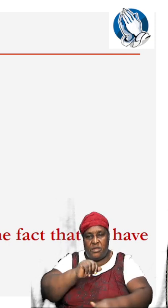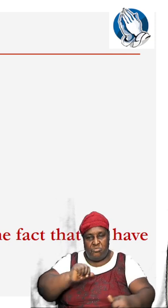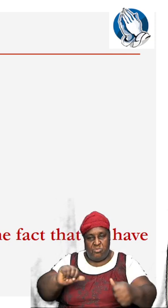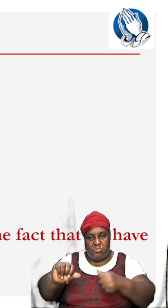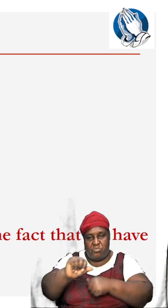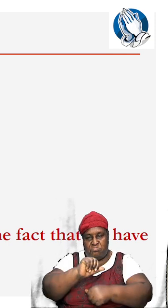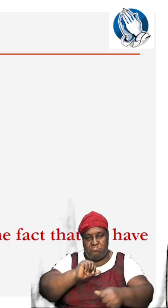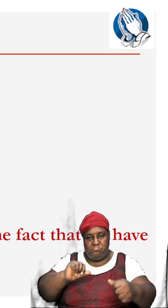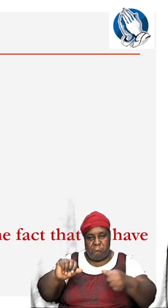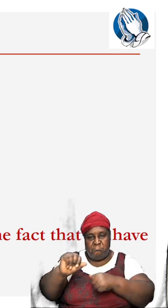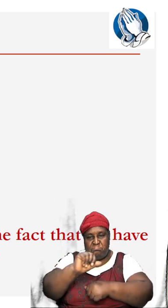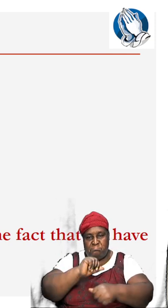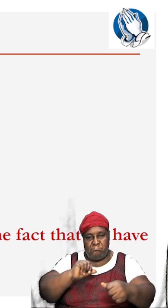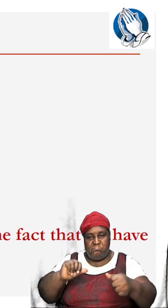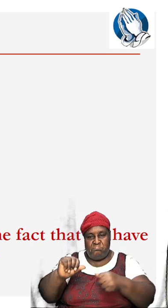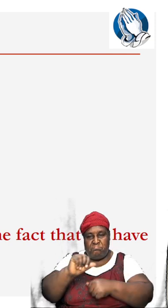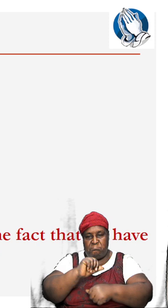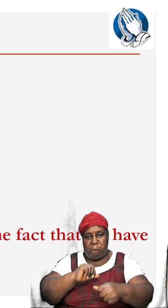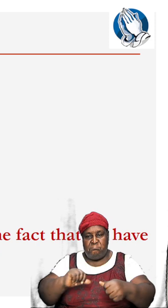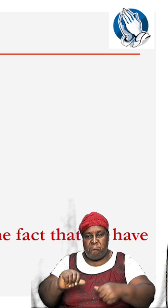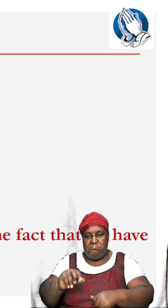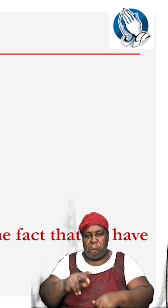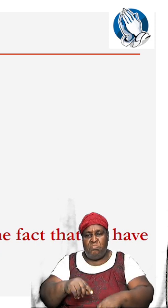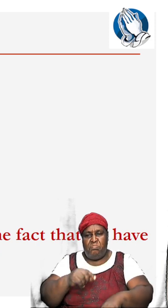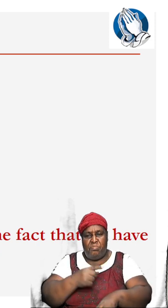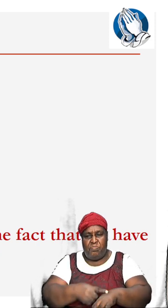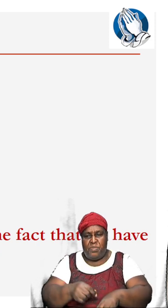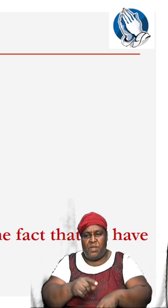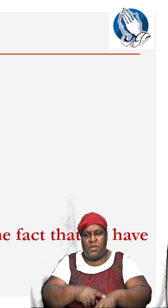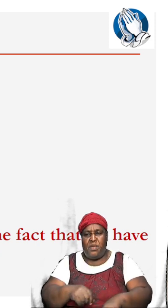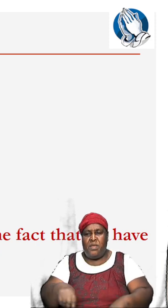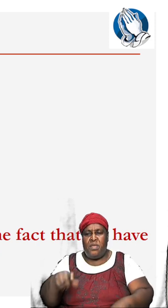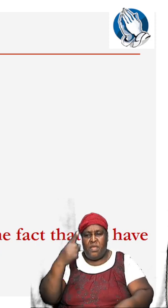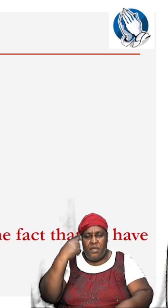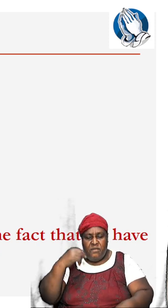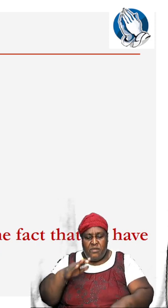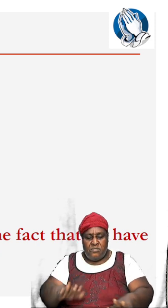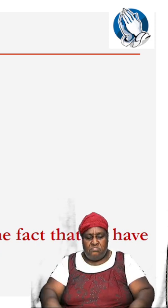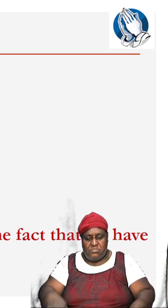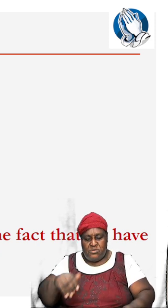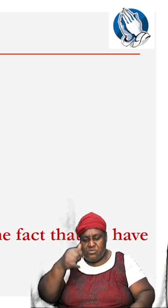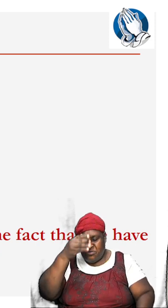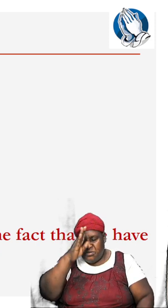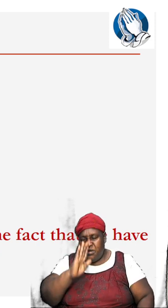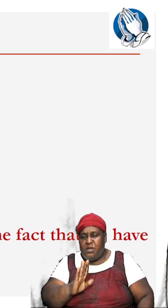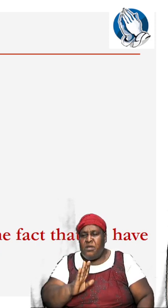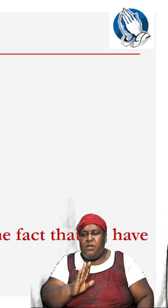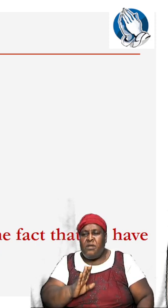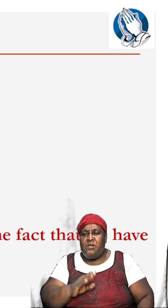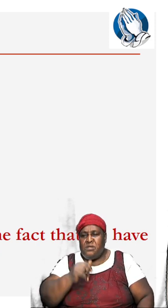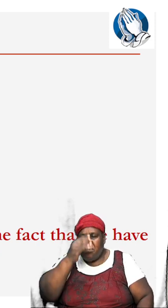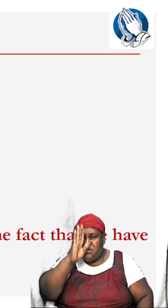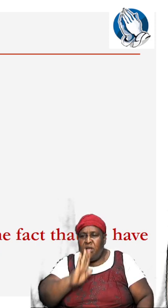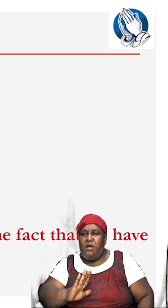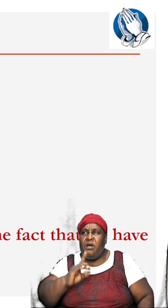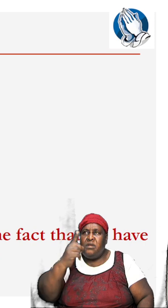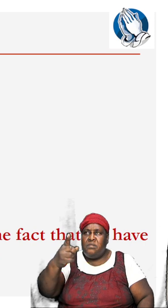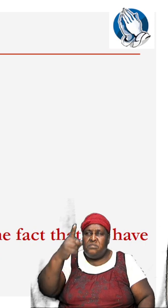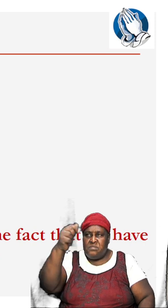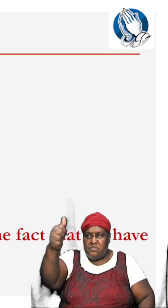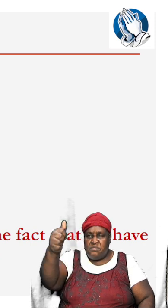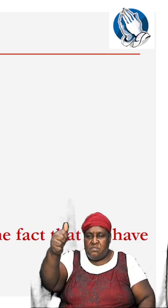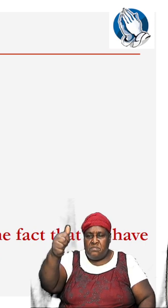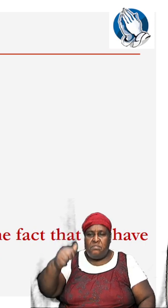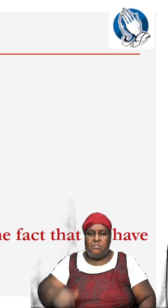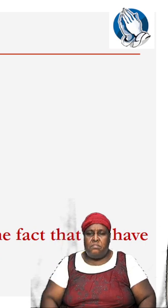Hallelujah. The defining mark for the child of God is God Himself. So let me